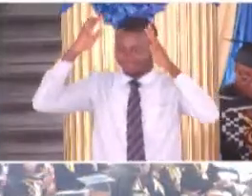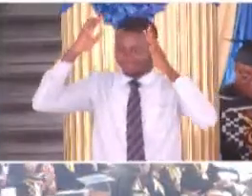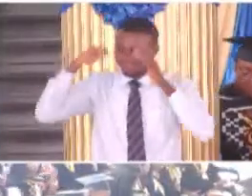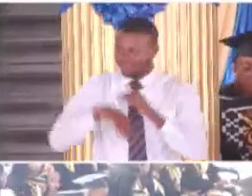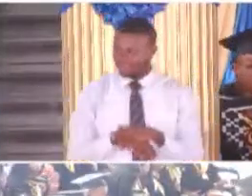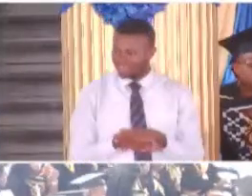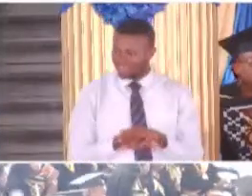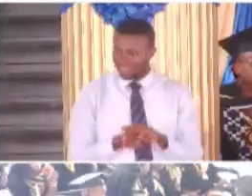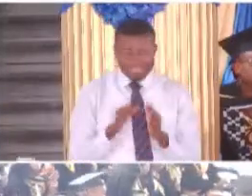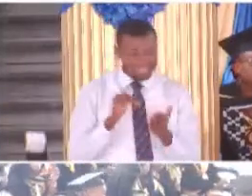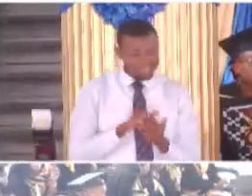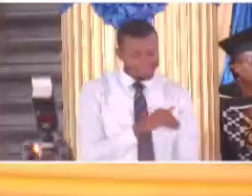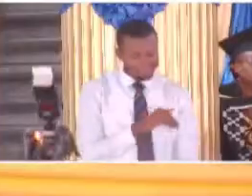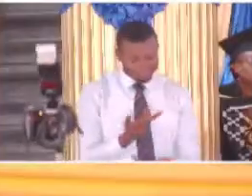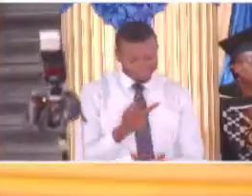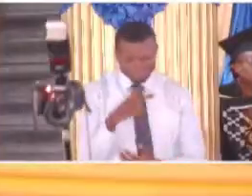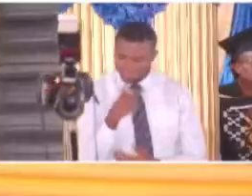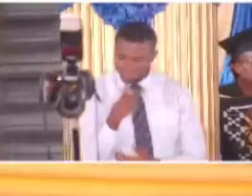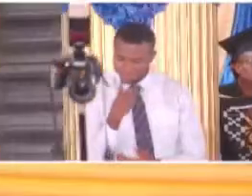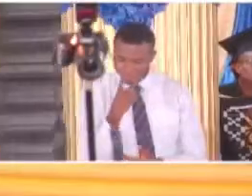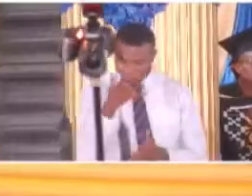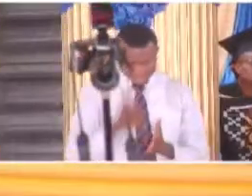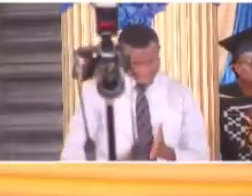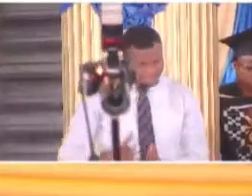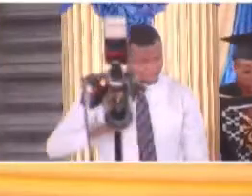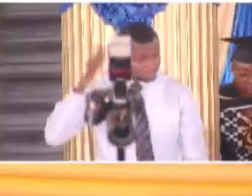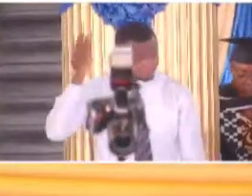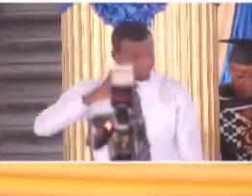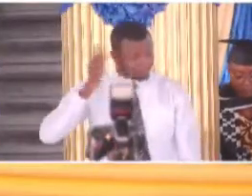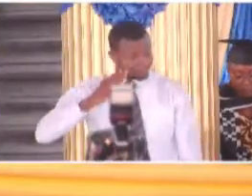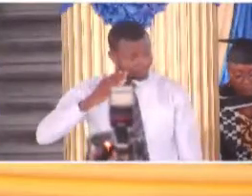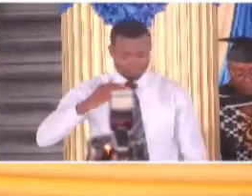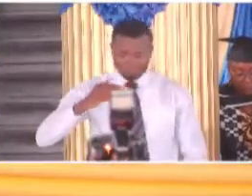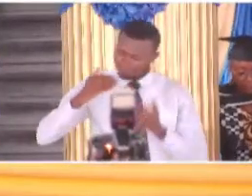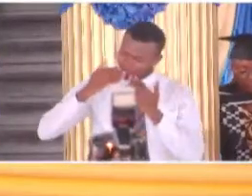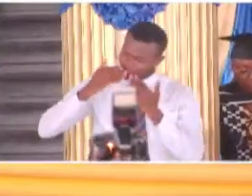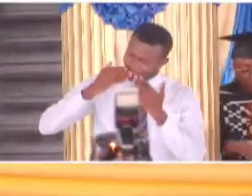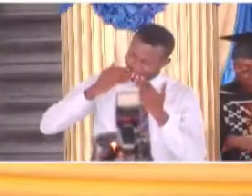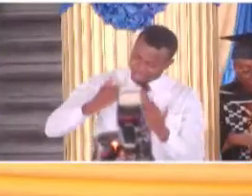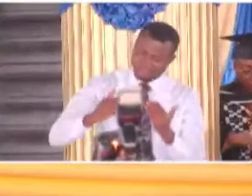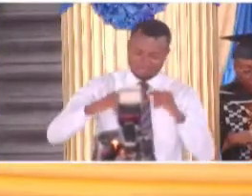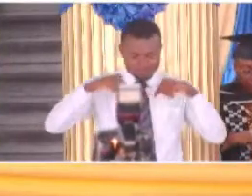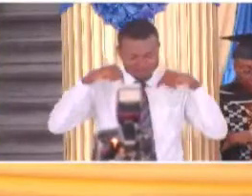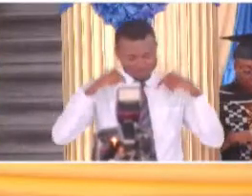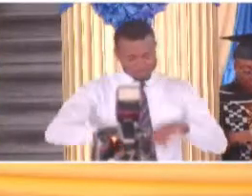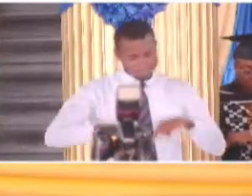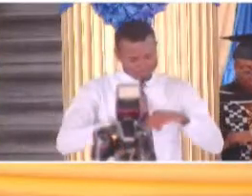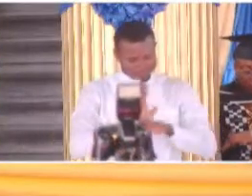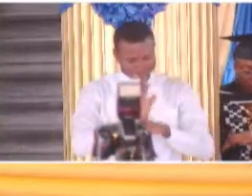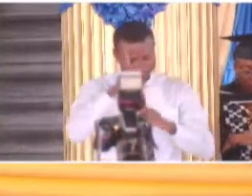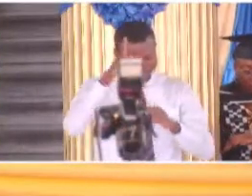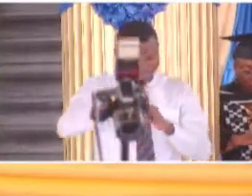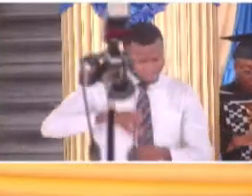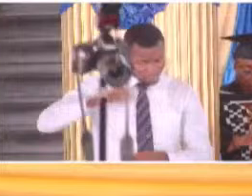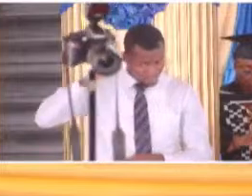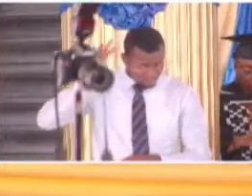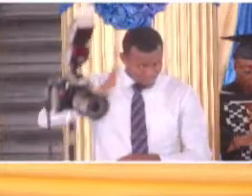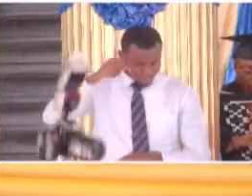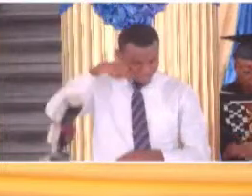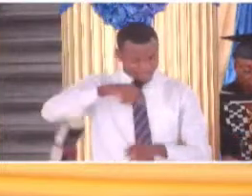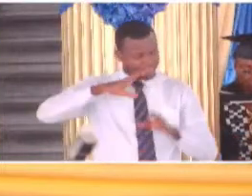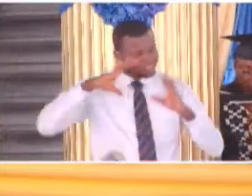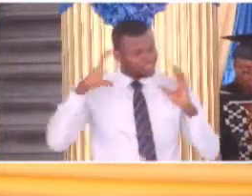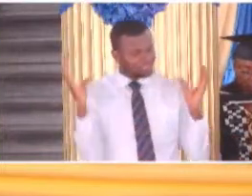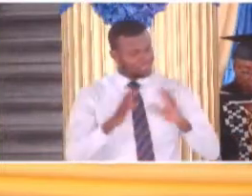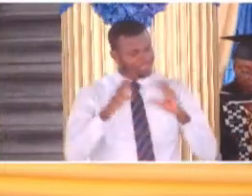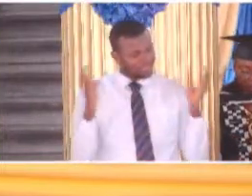To our guest speaker for today, we appreciate your presence and participation in the ceremony and